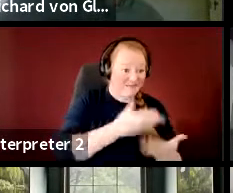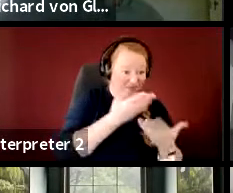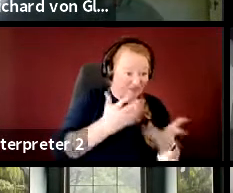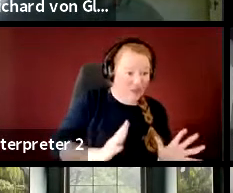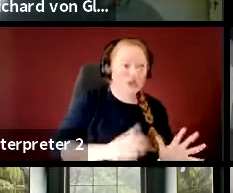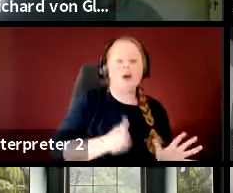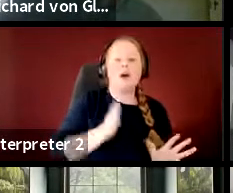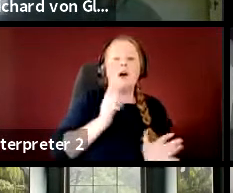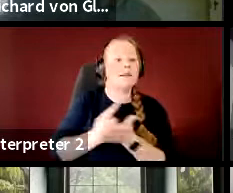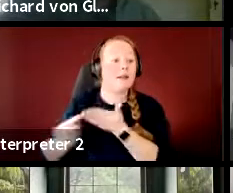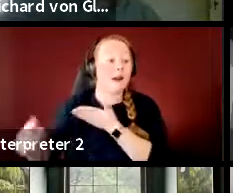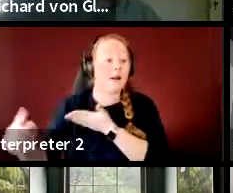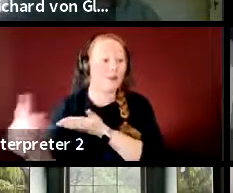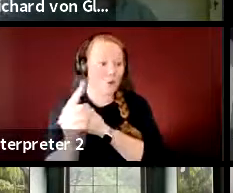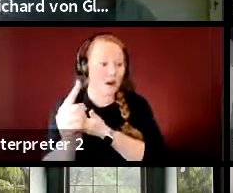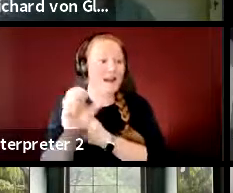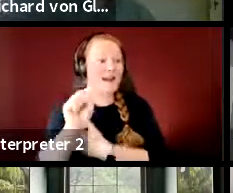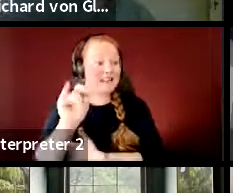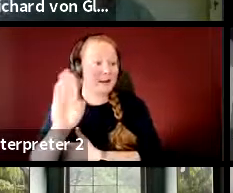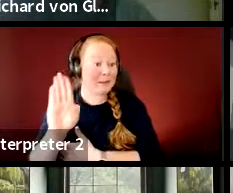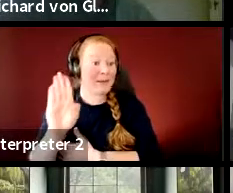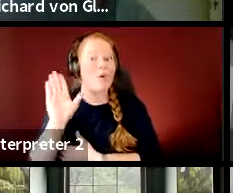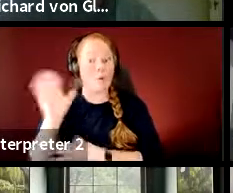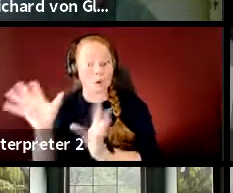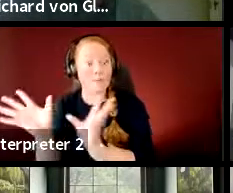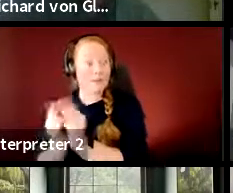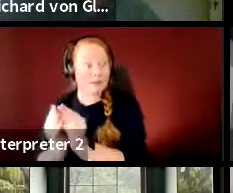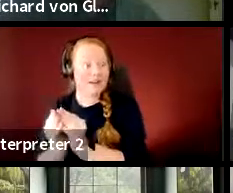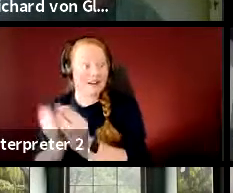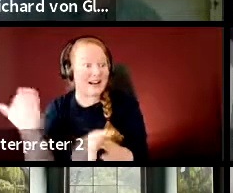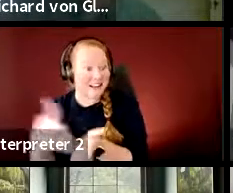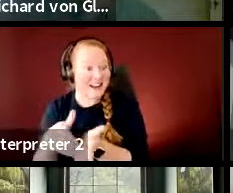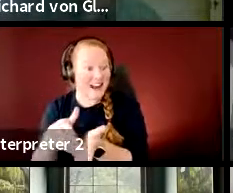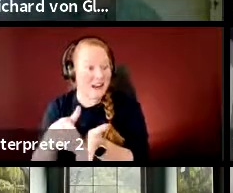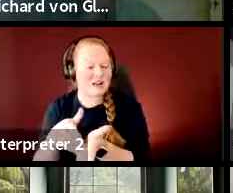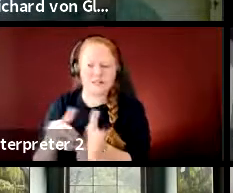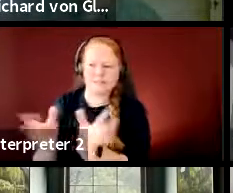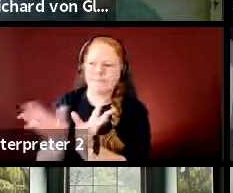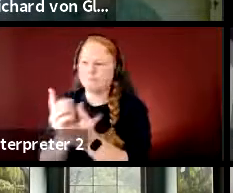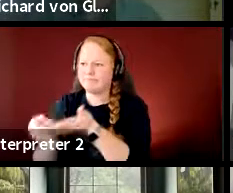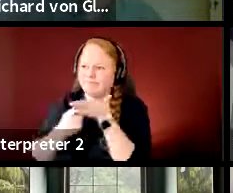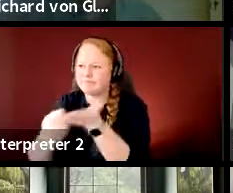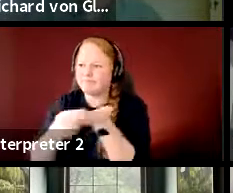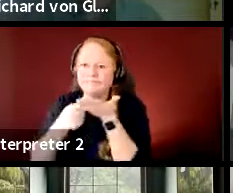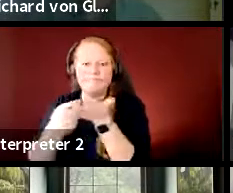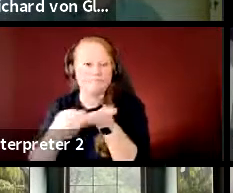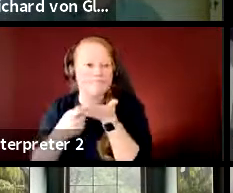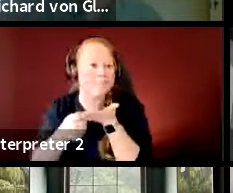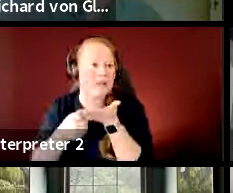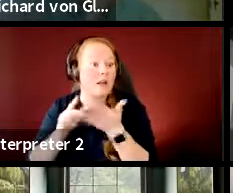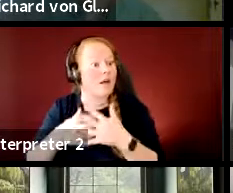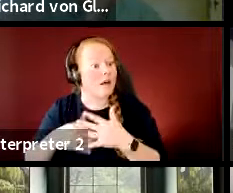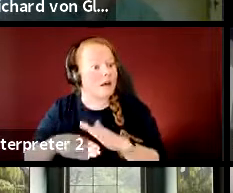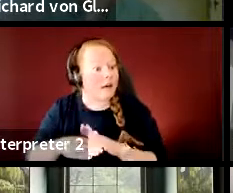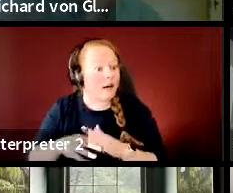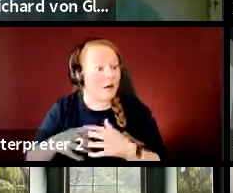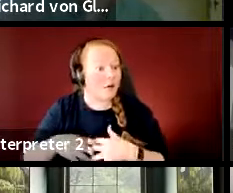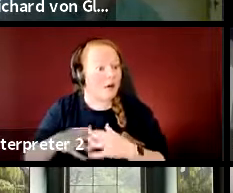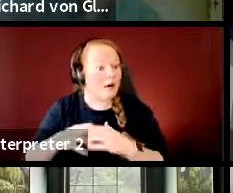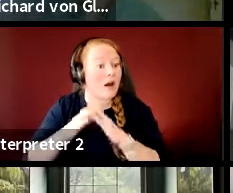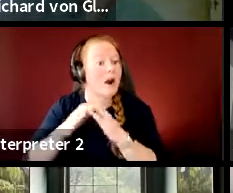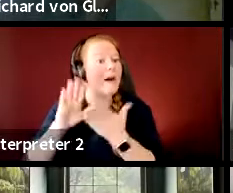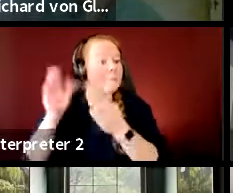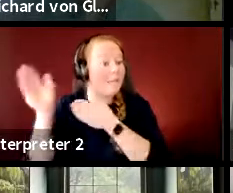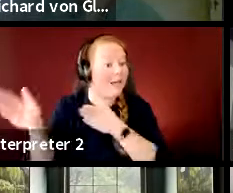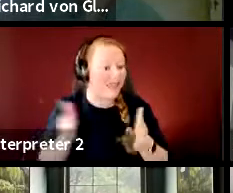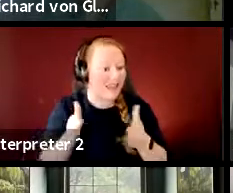final adjustments before we officially send this recommended spending plan to the mayor as the product of the work of the Stimulus